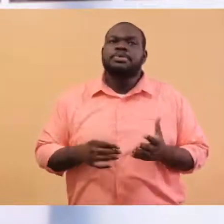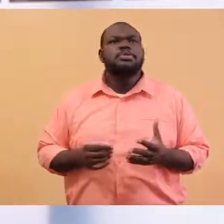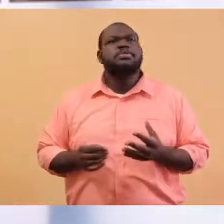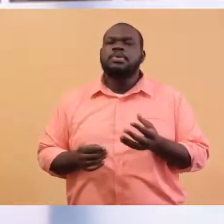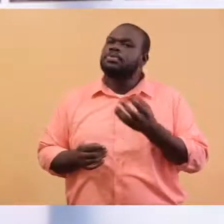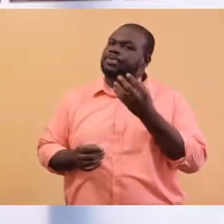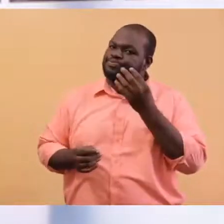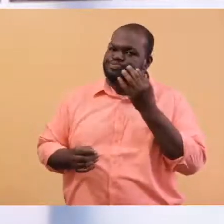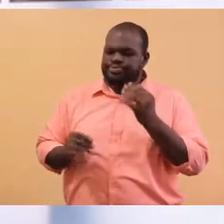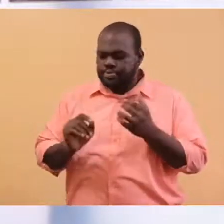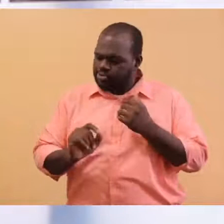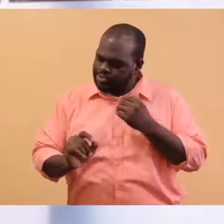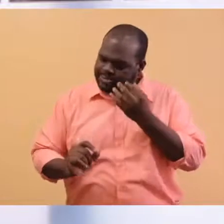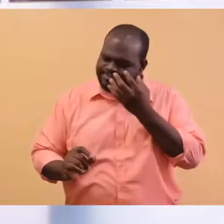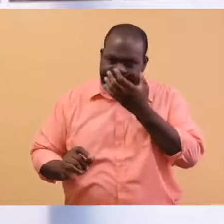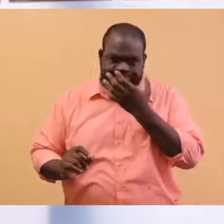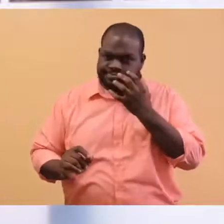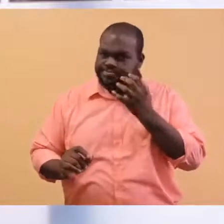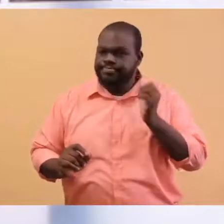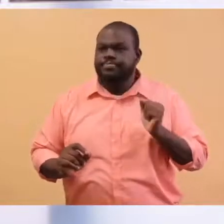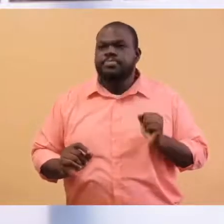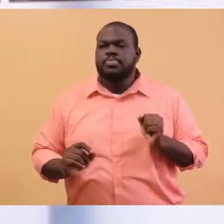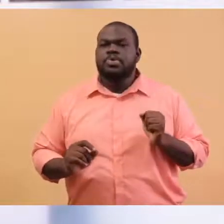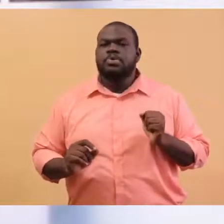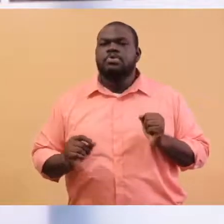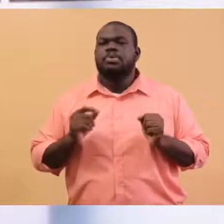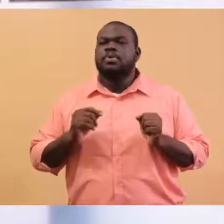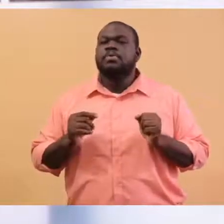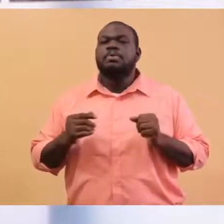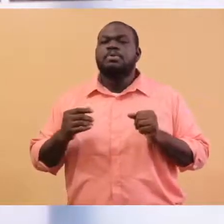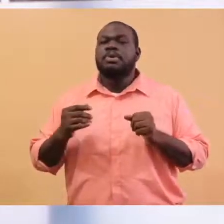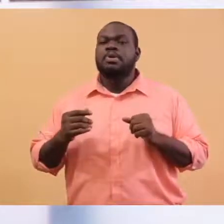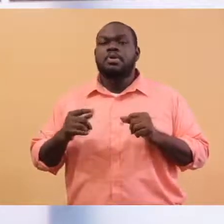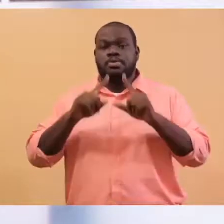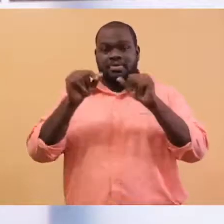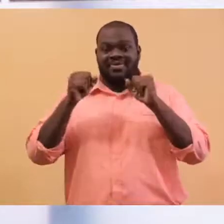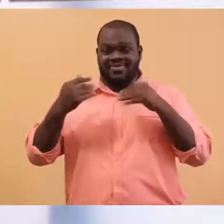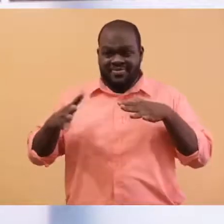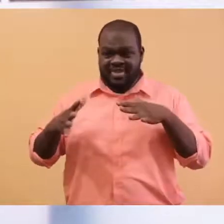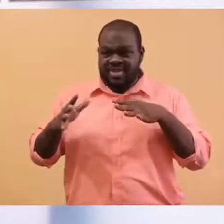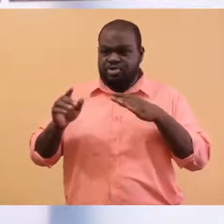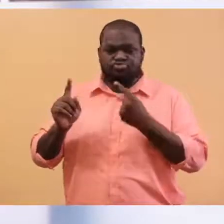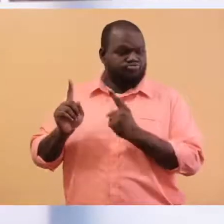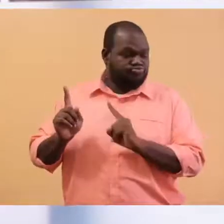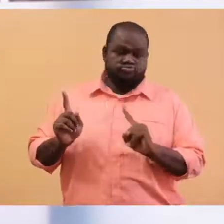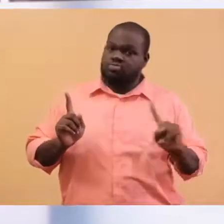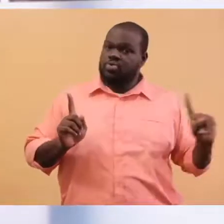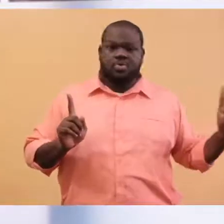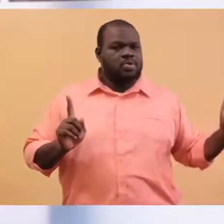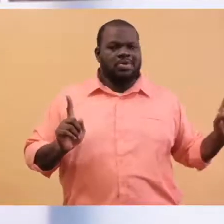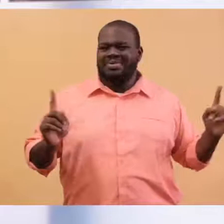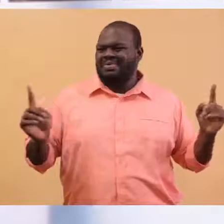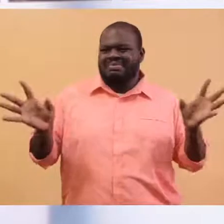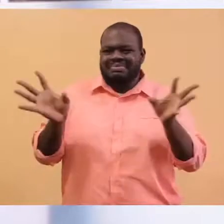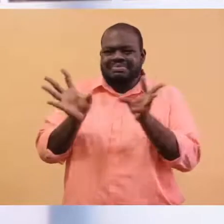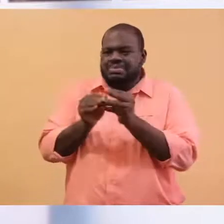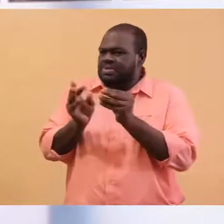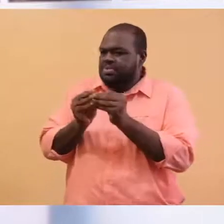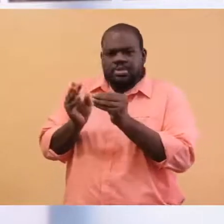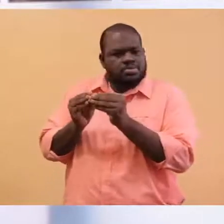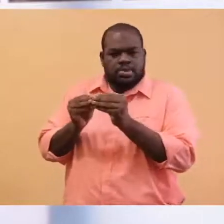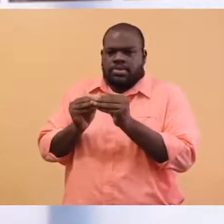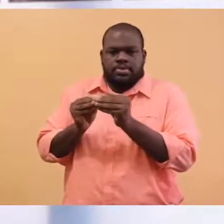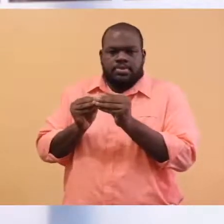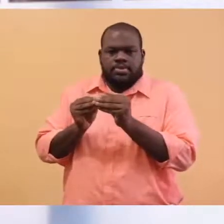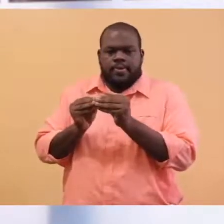as you write. Remember to move off and not congregate once the exam is over. Parents, we need to remind you